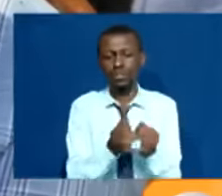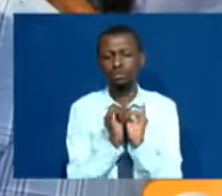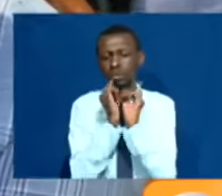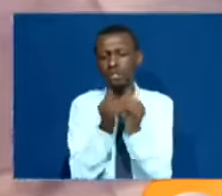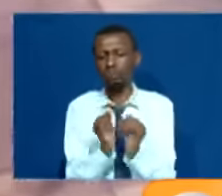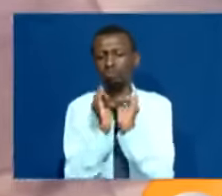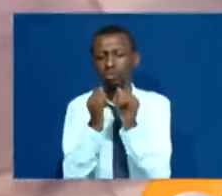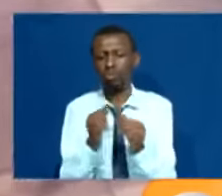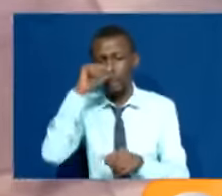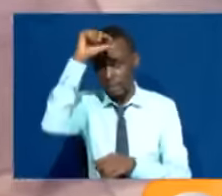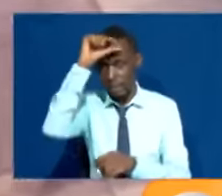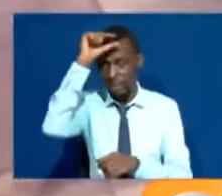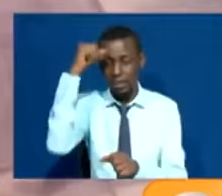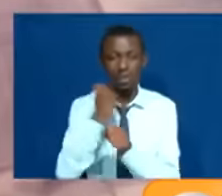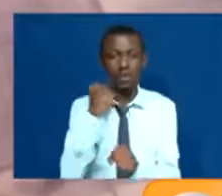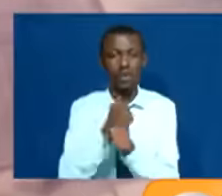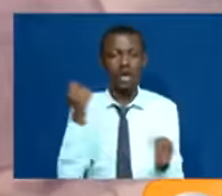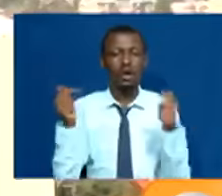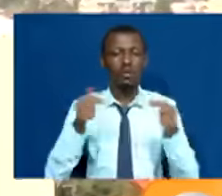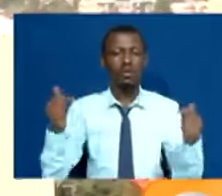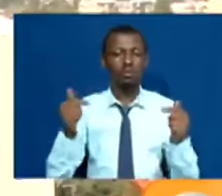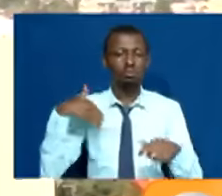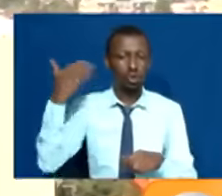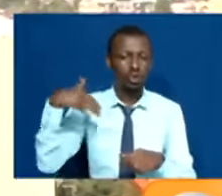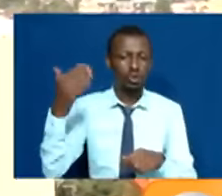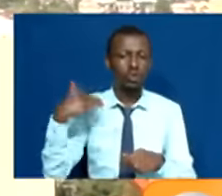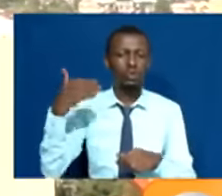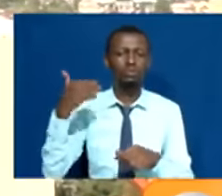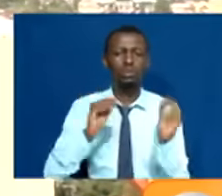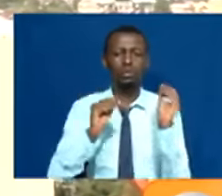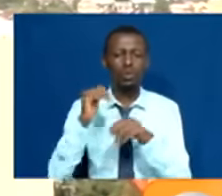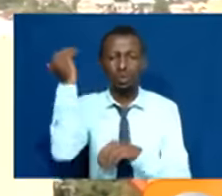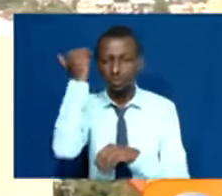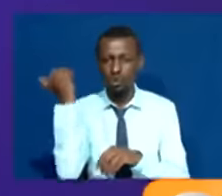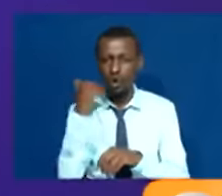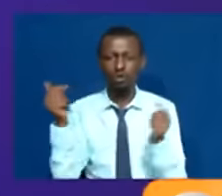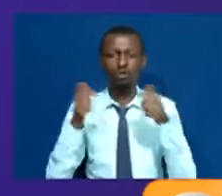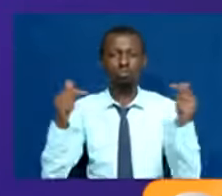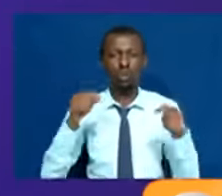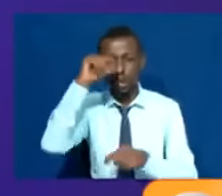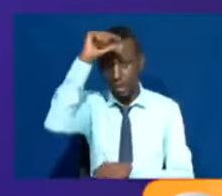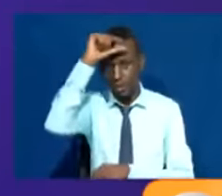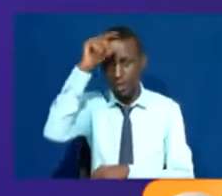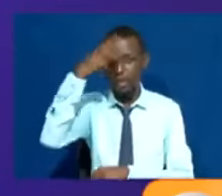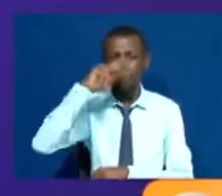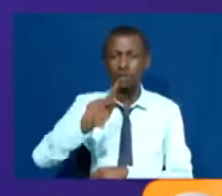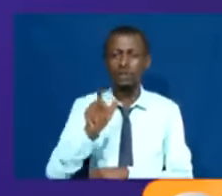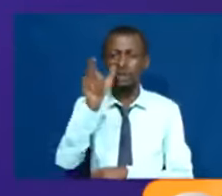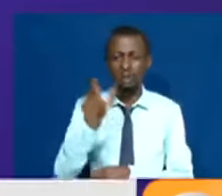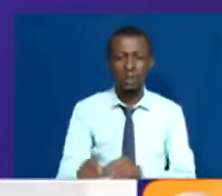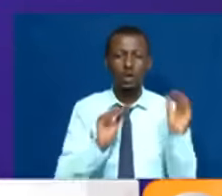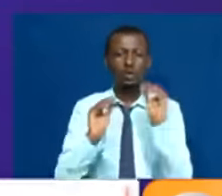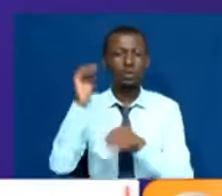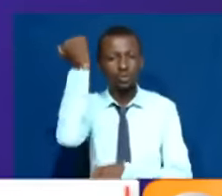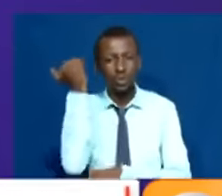were frustrating government operations through unending injunctions against government policies. Yule mtu ambaye anaenda kotini ati